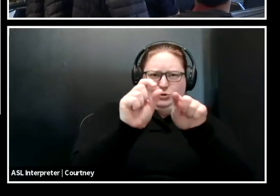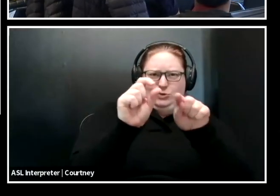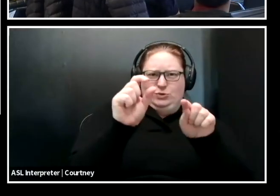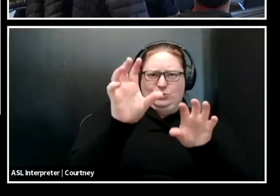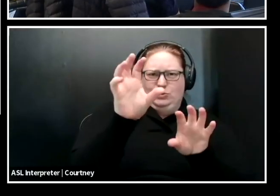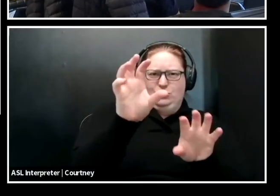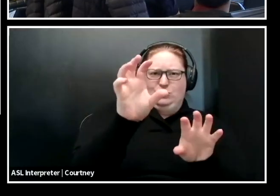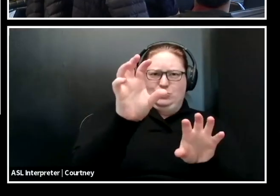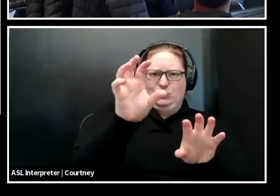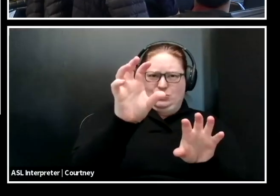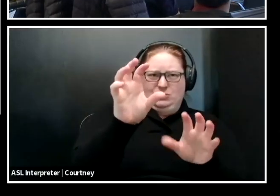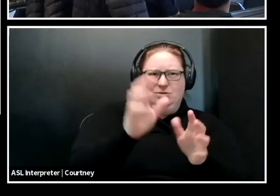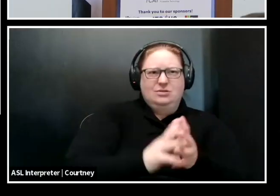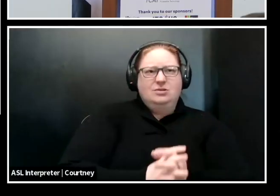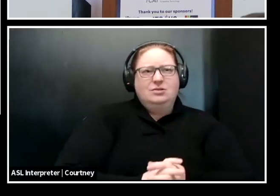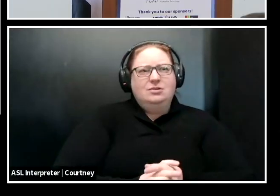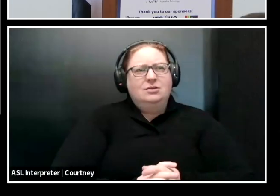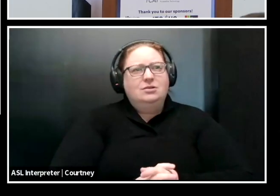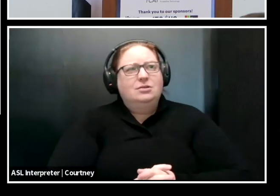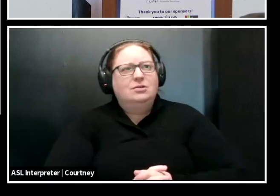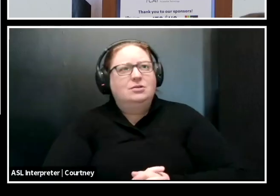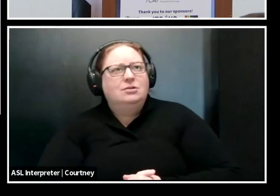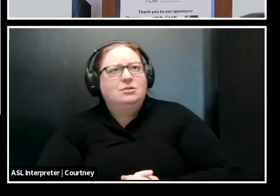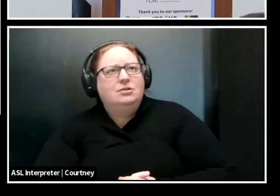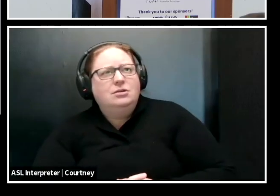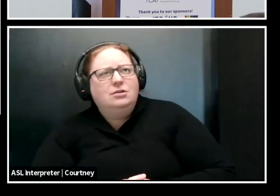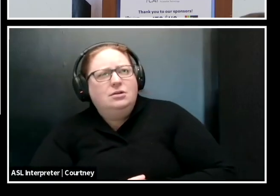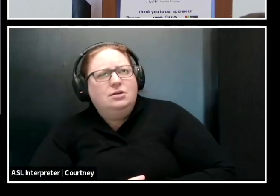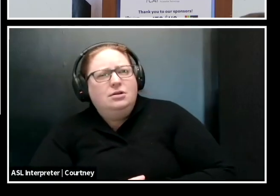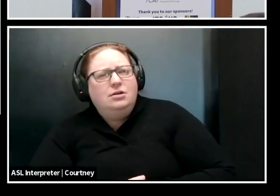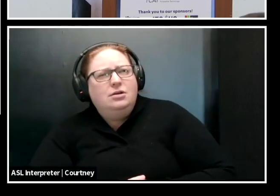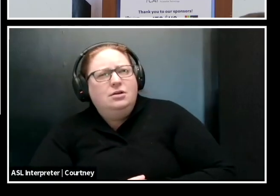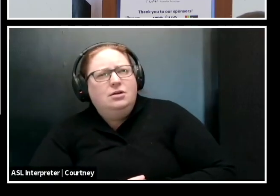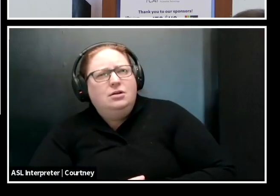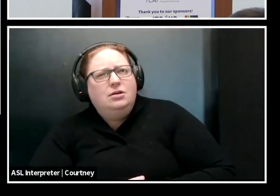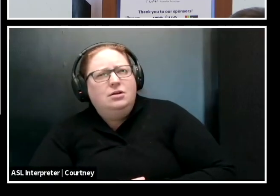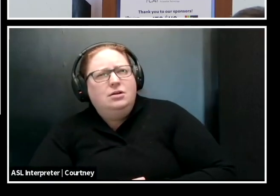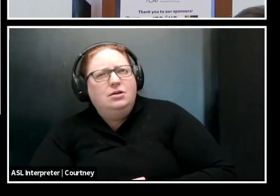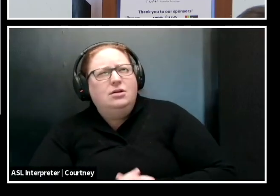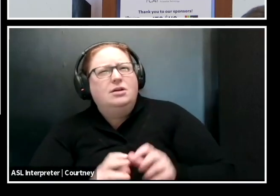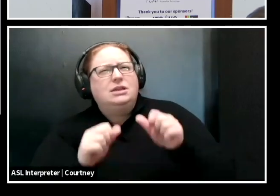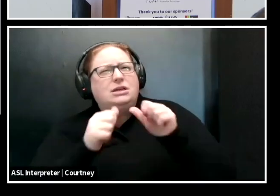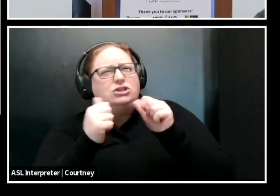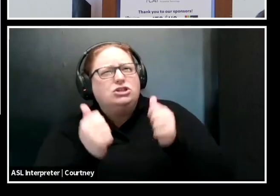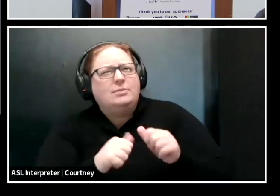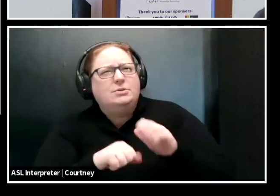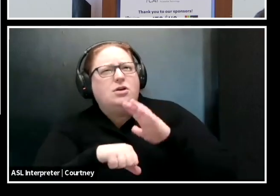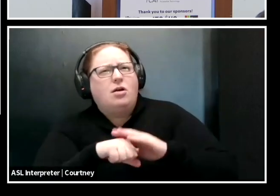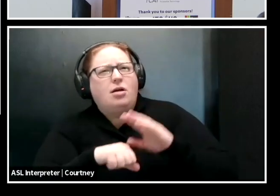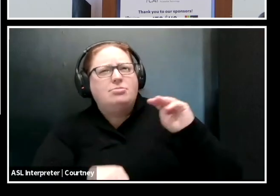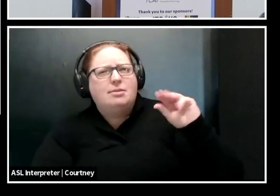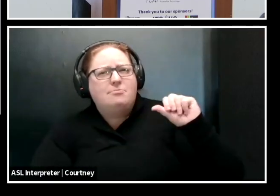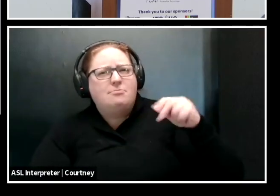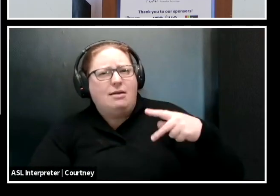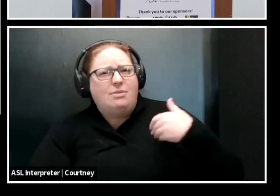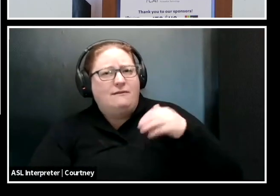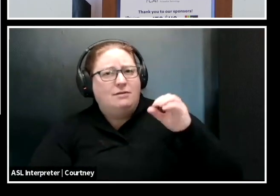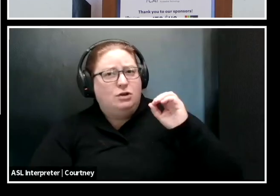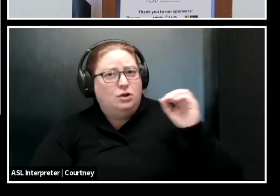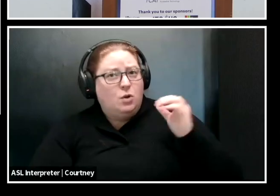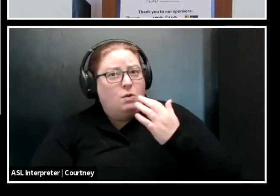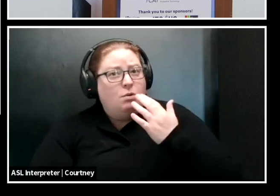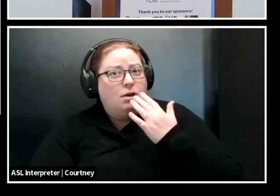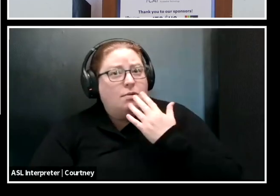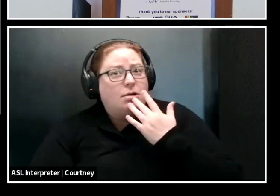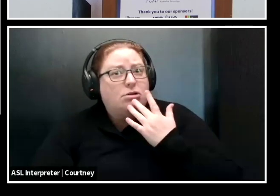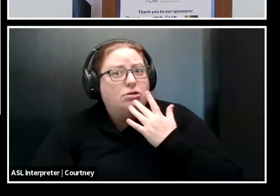you. What's that? The shapes that are on this map that don't have any color, what